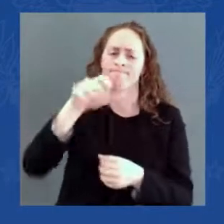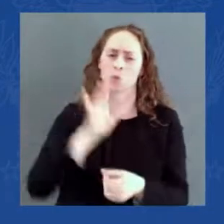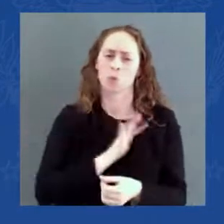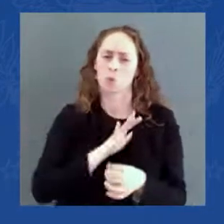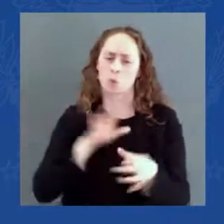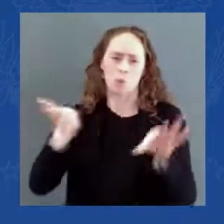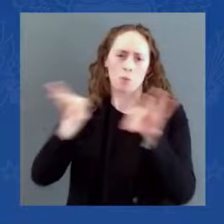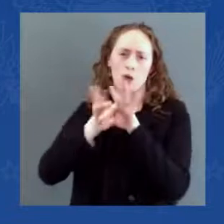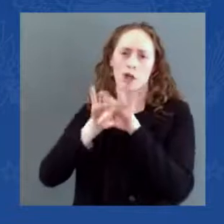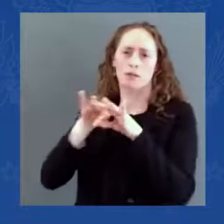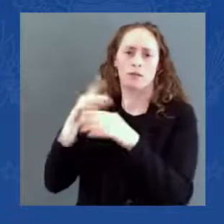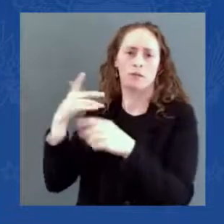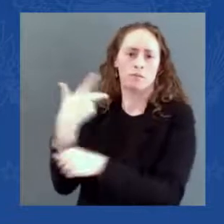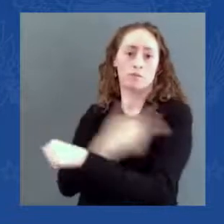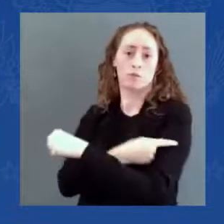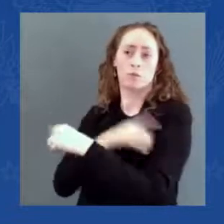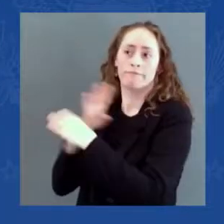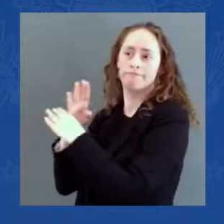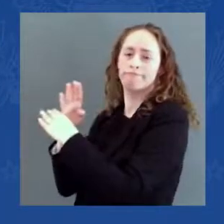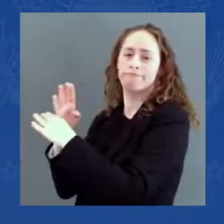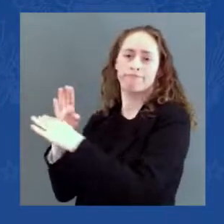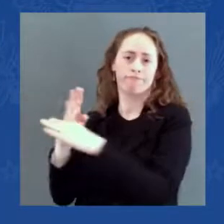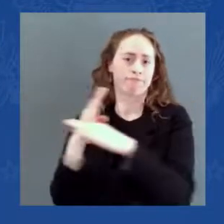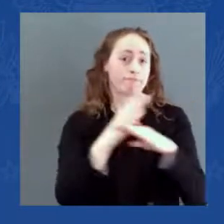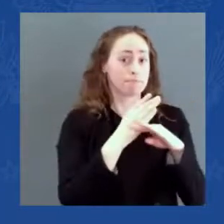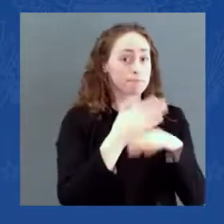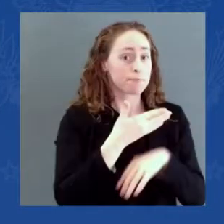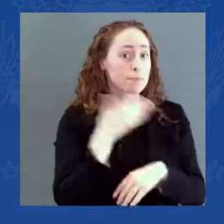time, whether or not just it increases